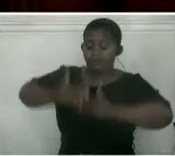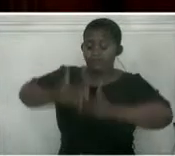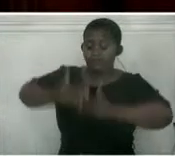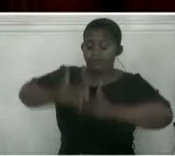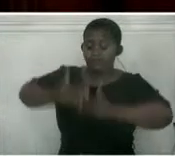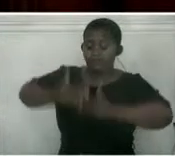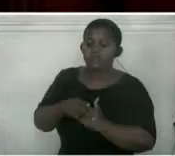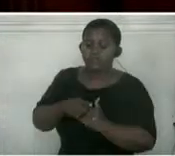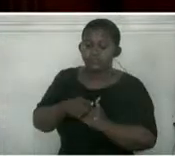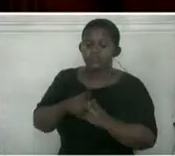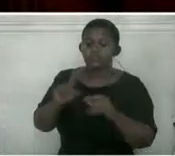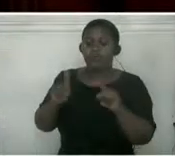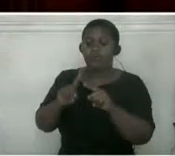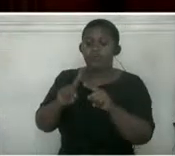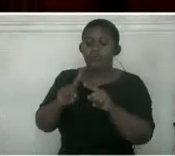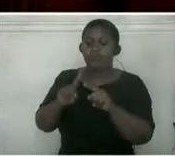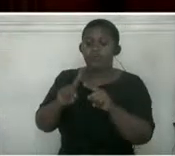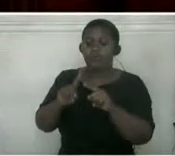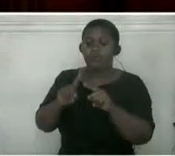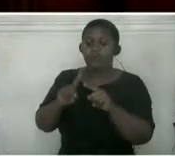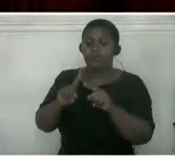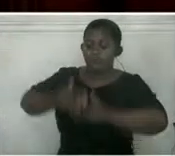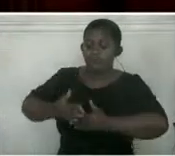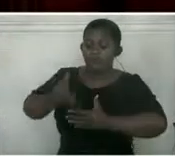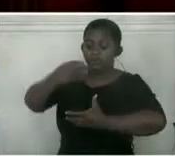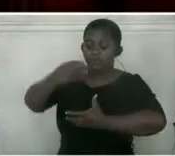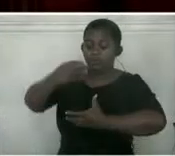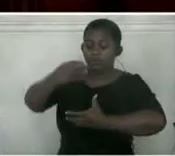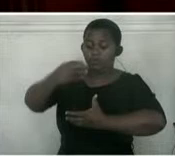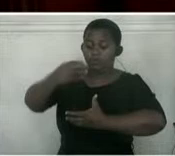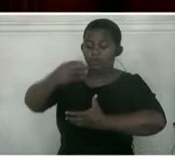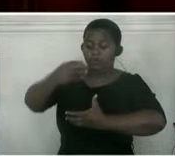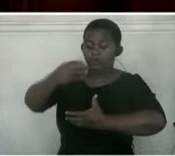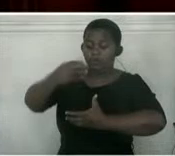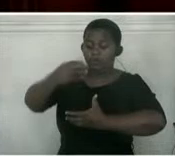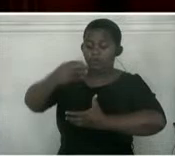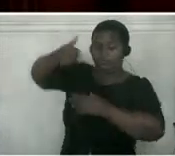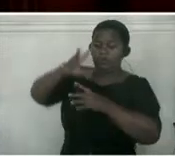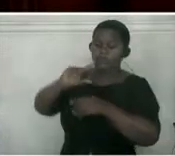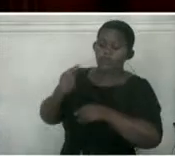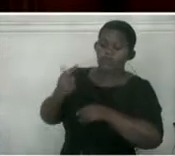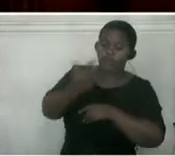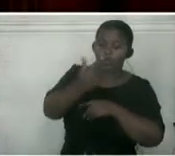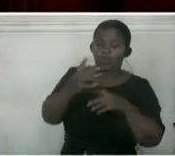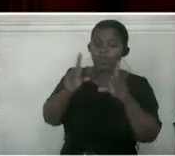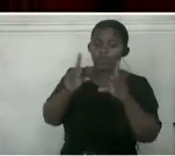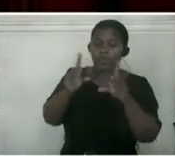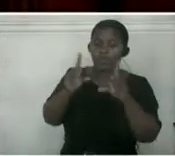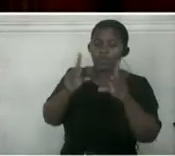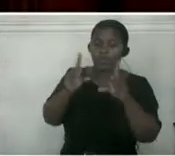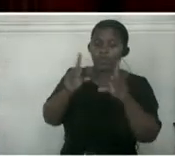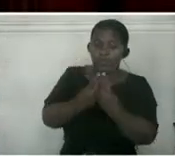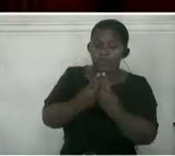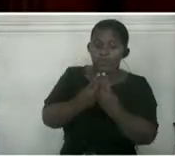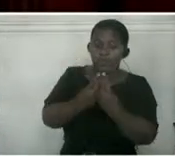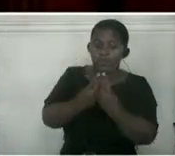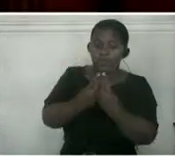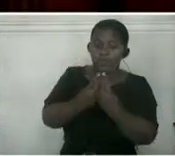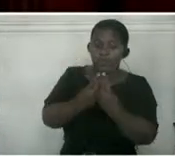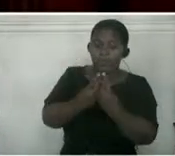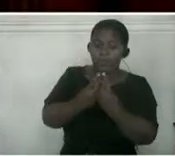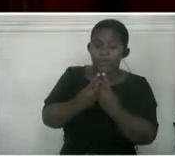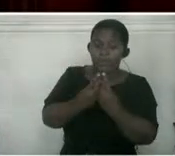project, and the first phase included senior managers in all departments, and those are